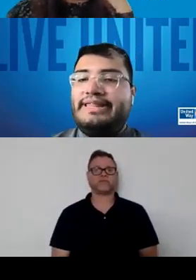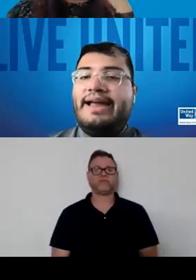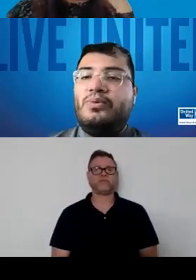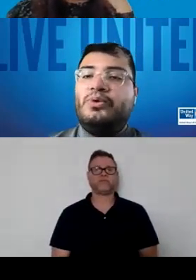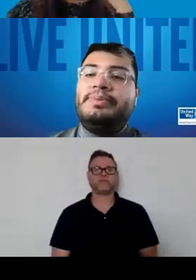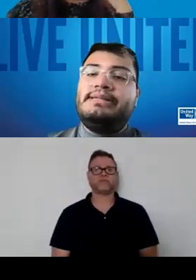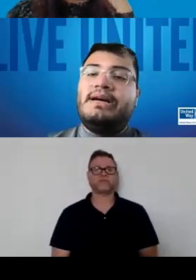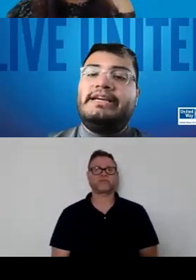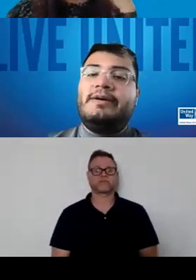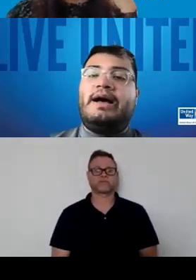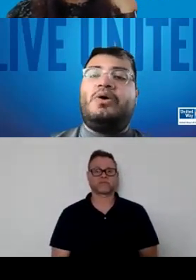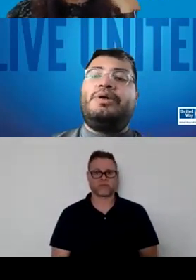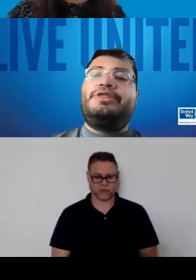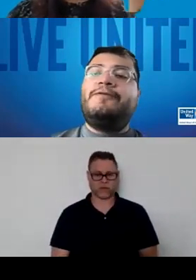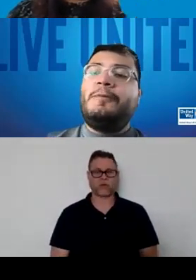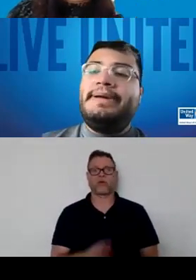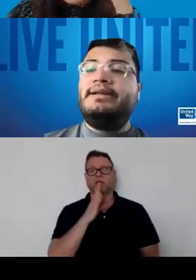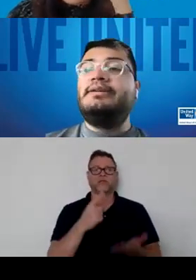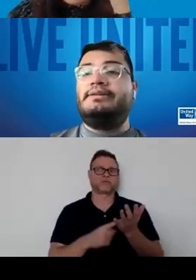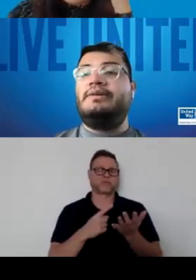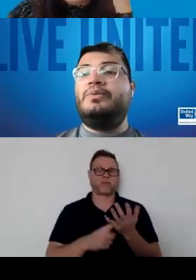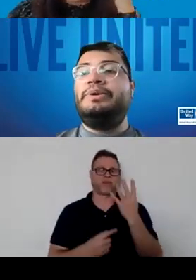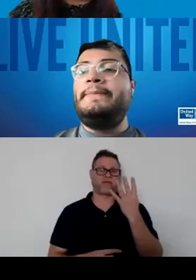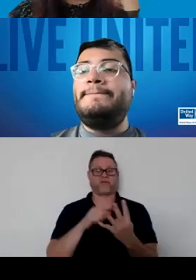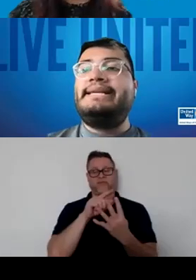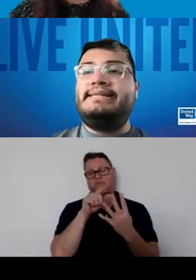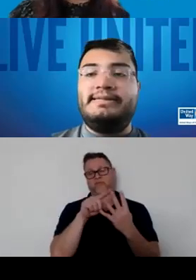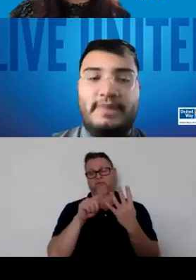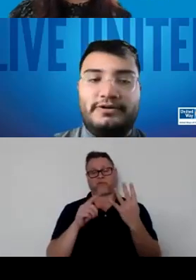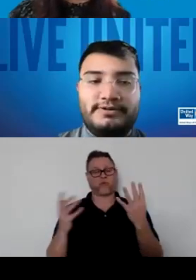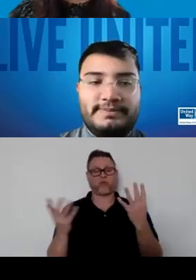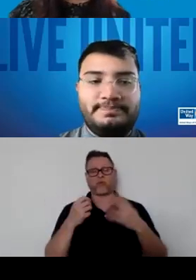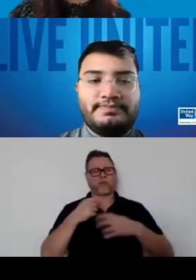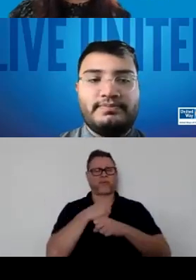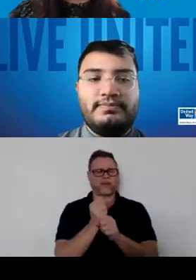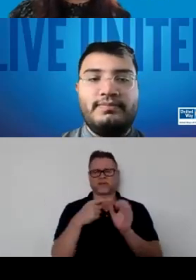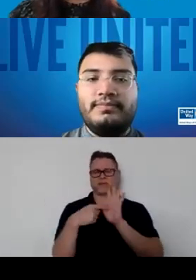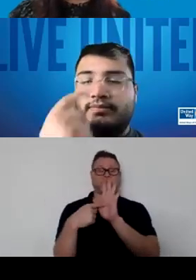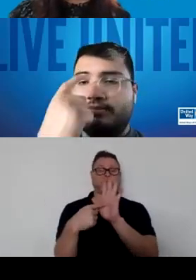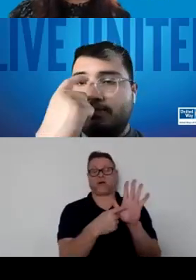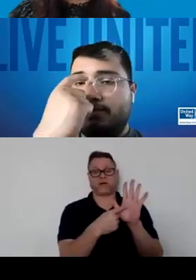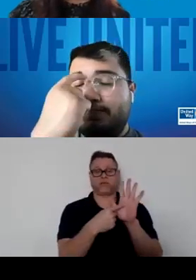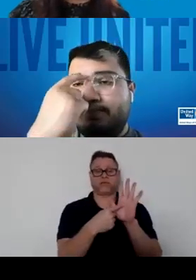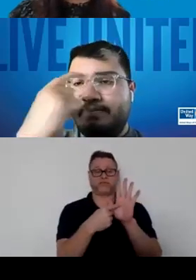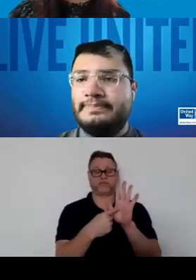And with that, we'll be talking about the 4 pillars of what really makes these models.